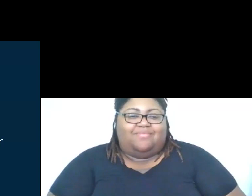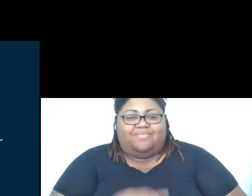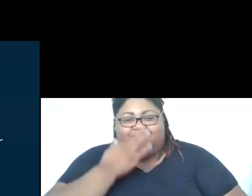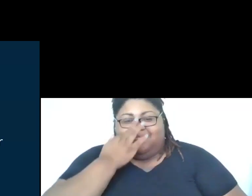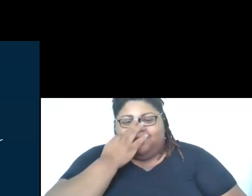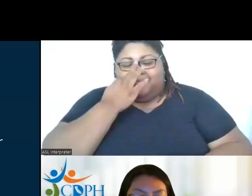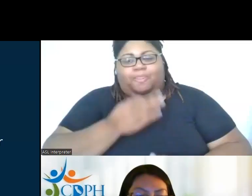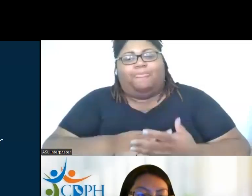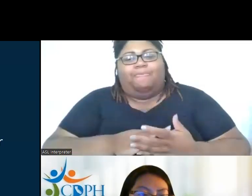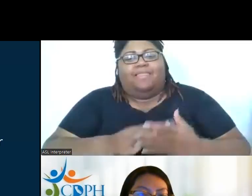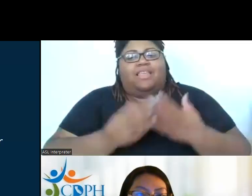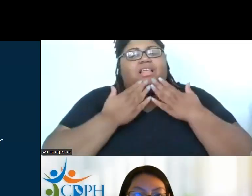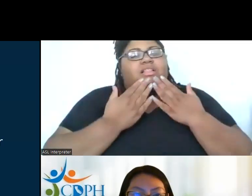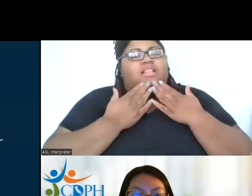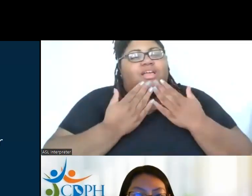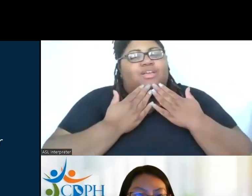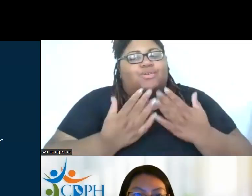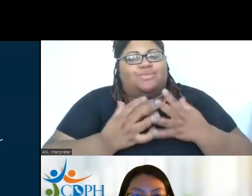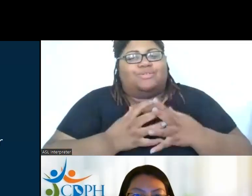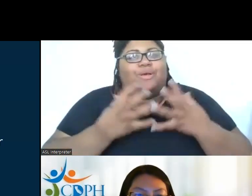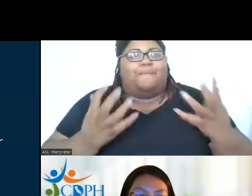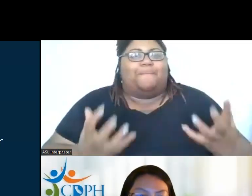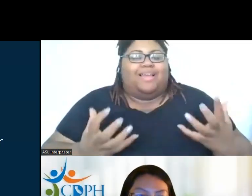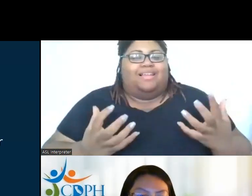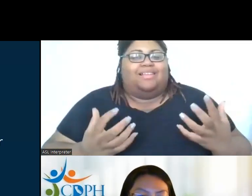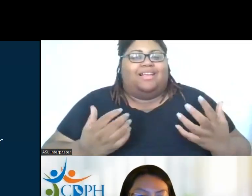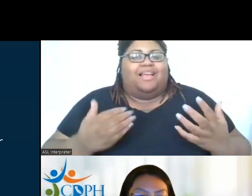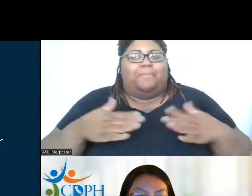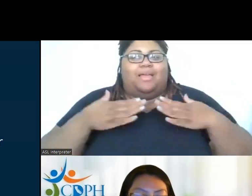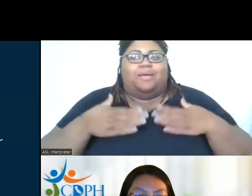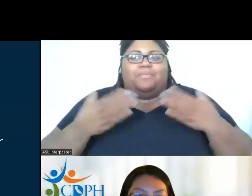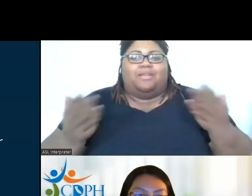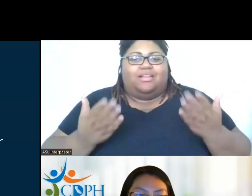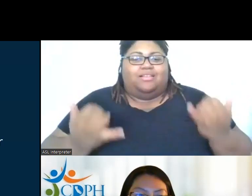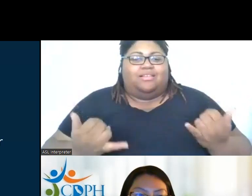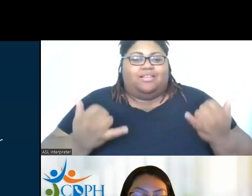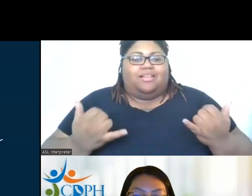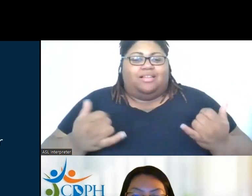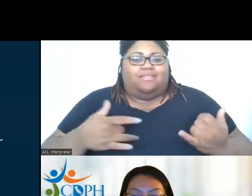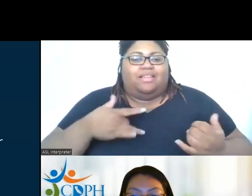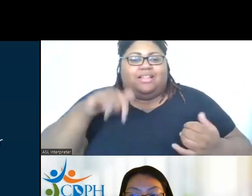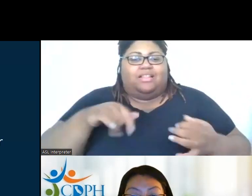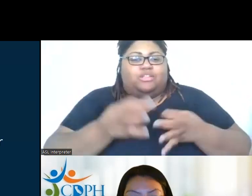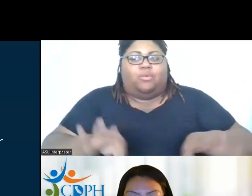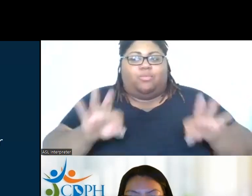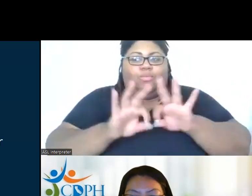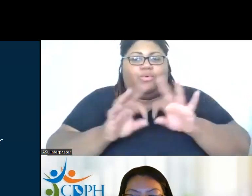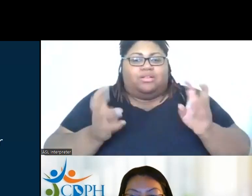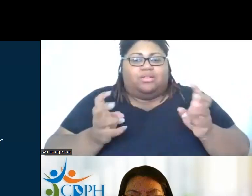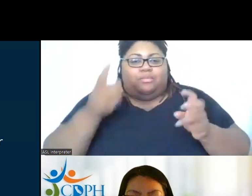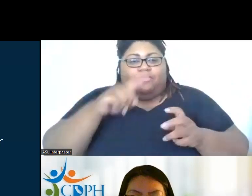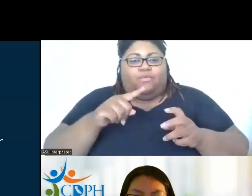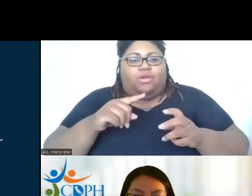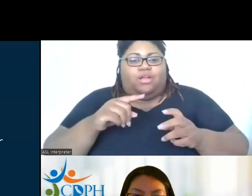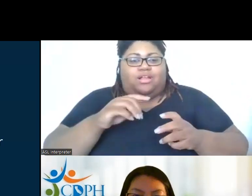Thank you so much, Susan. I'm really happy to be here today. I think this is such an important topic for our communities, and